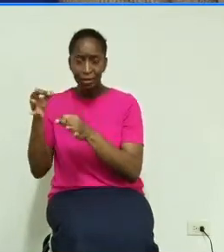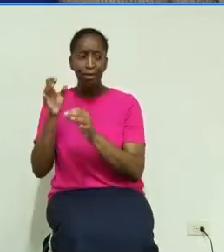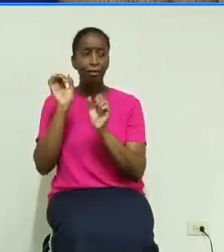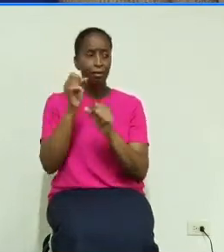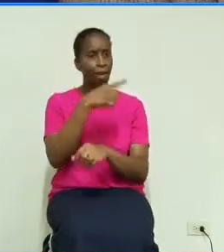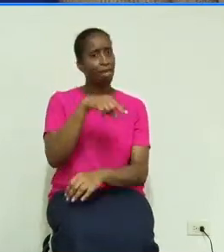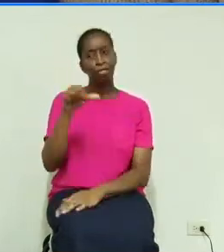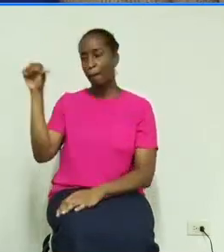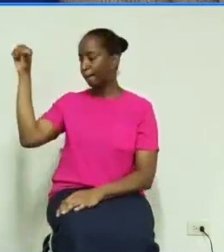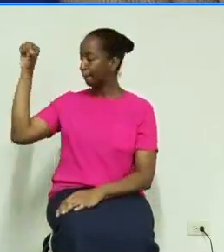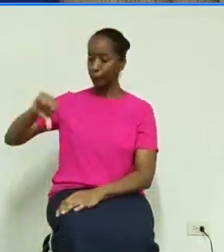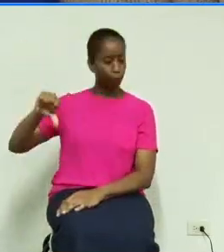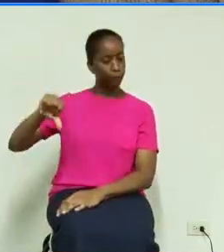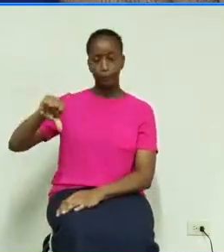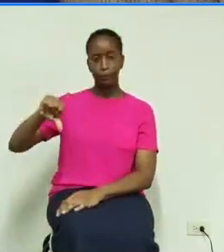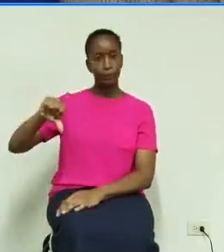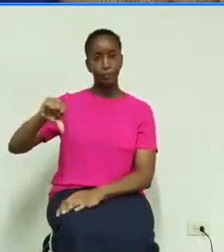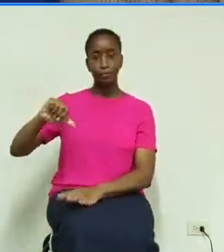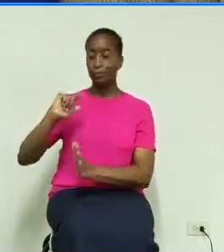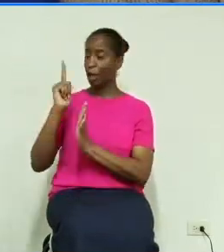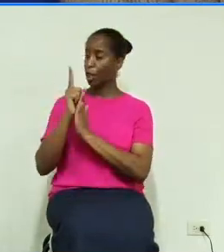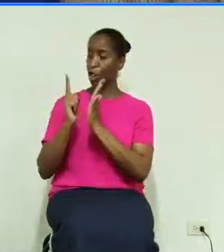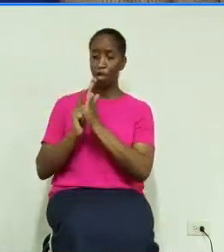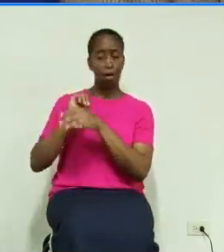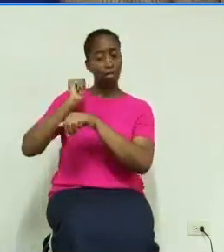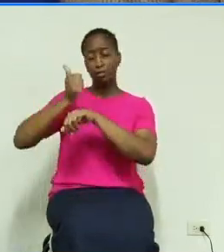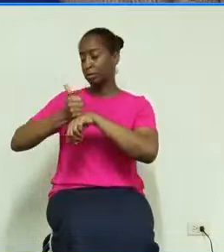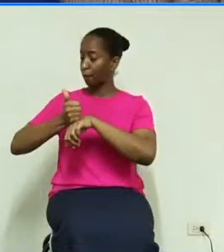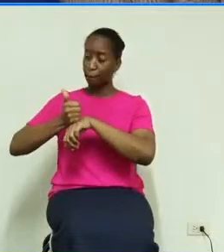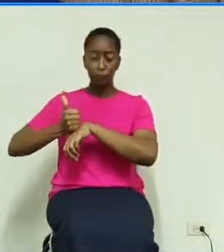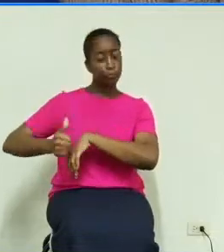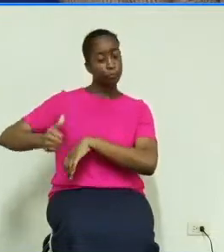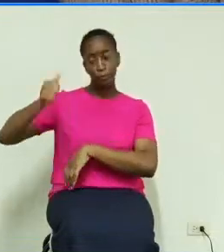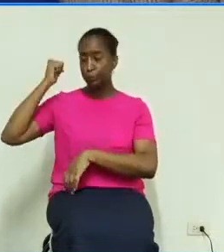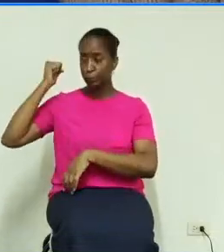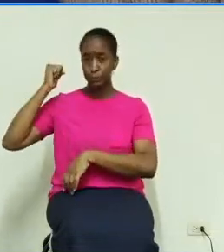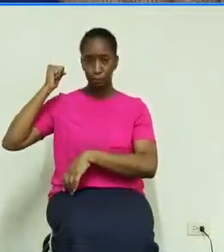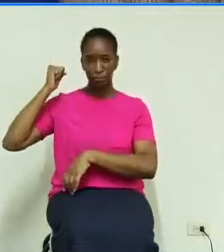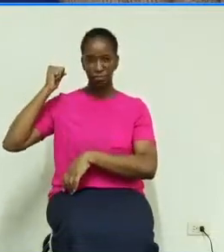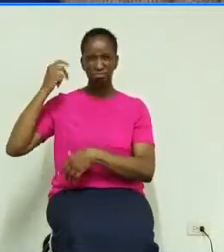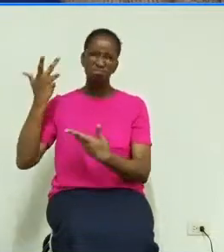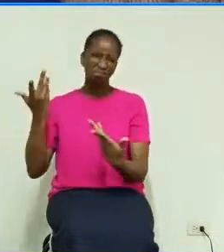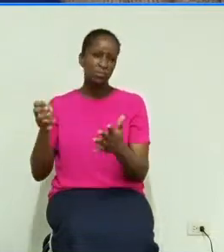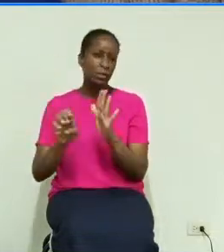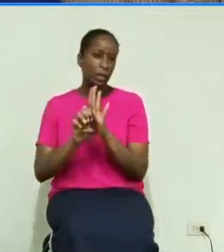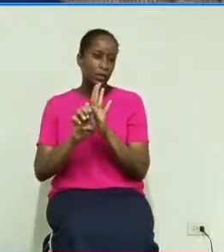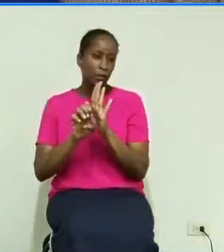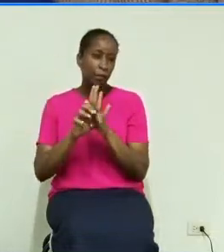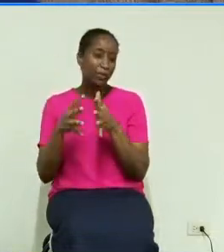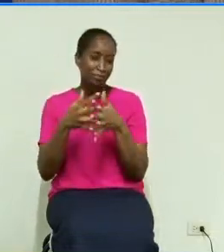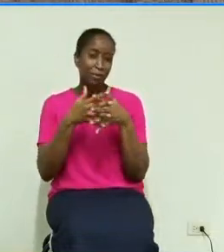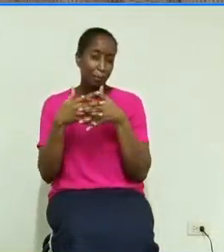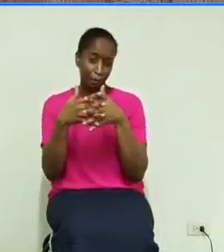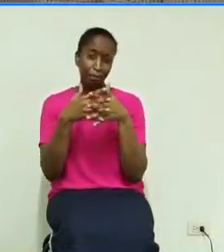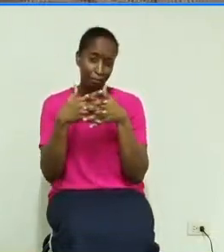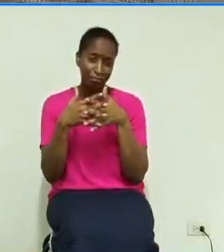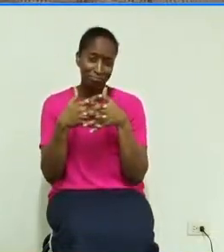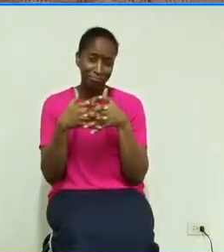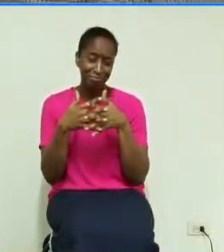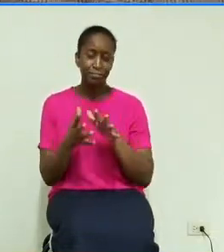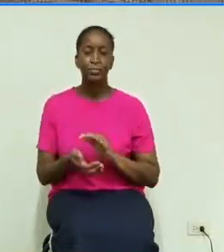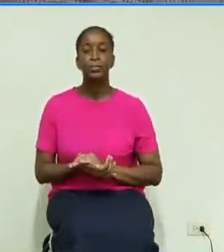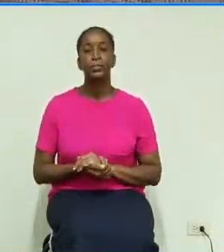in that instance. But it must also be understood that the chambers are not mutually exclusive. And so,